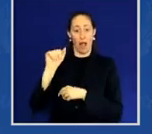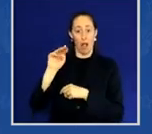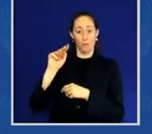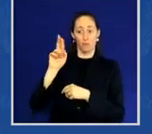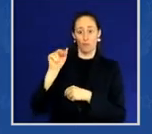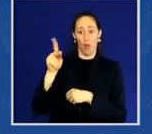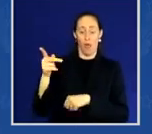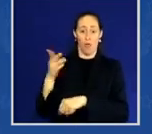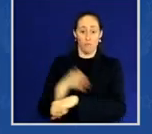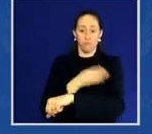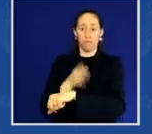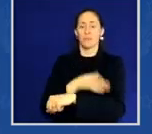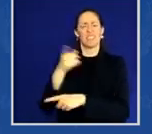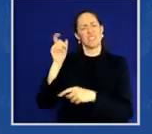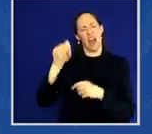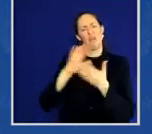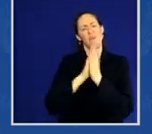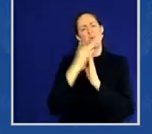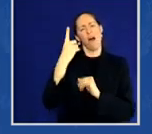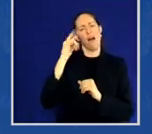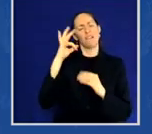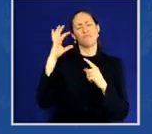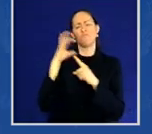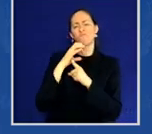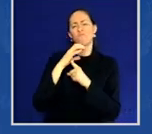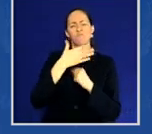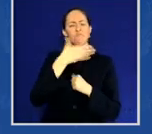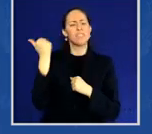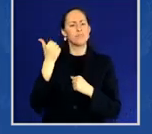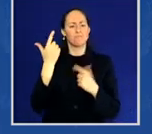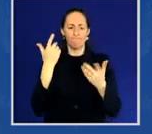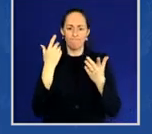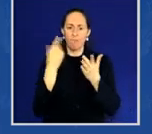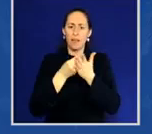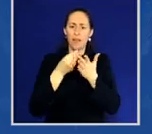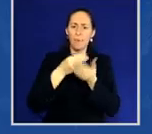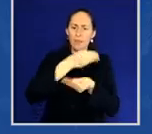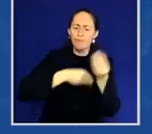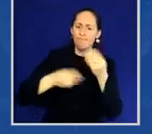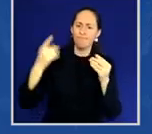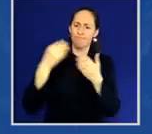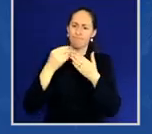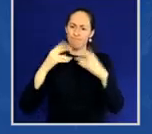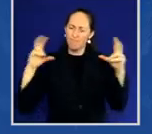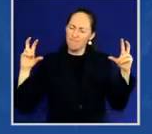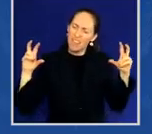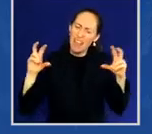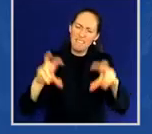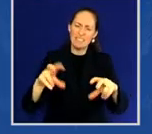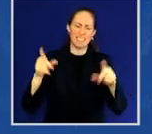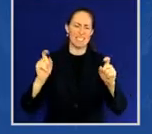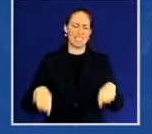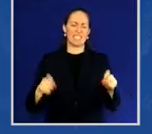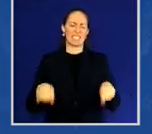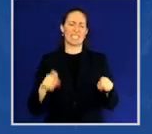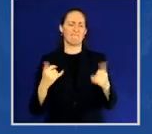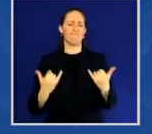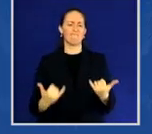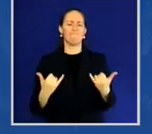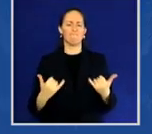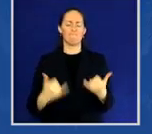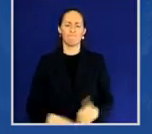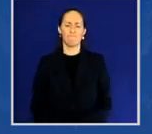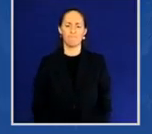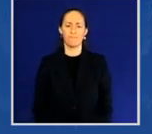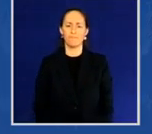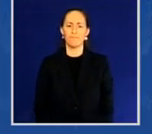great, great contributors to our country is we have to invest. And so, you know, if you